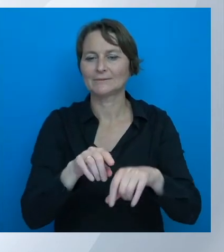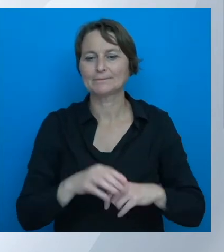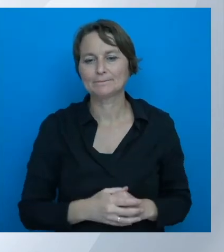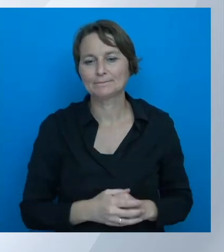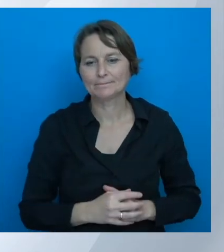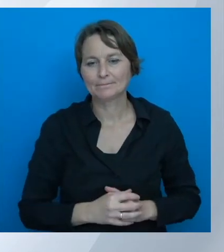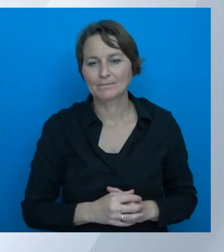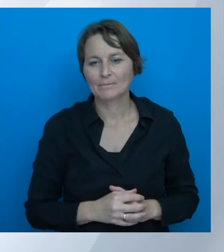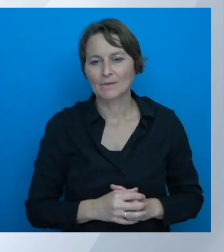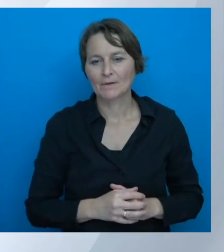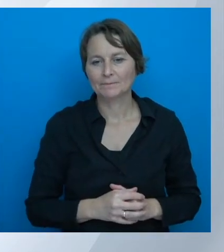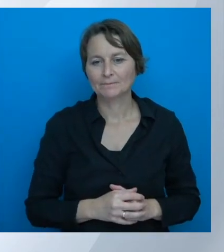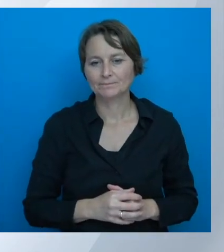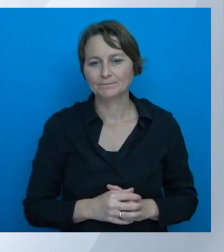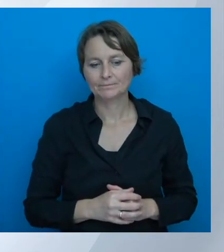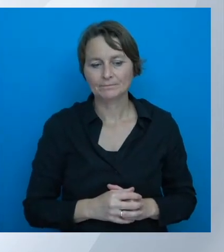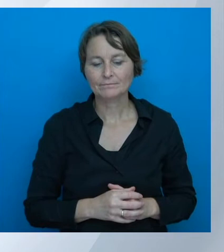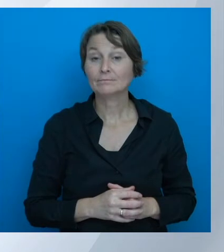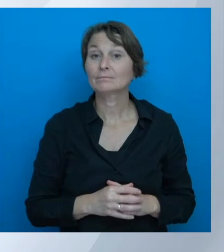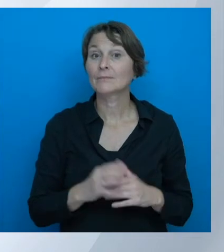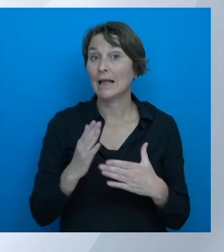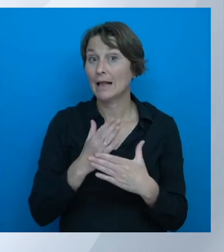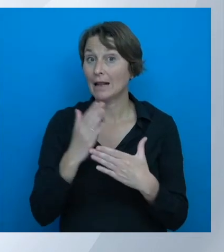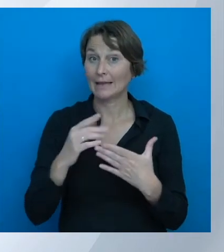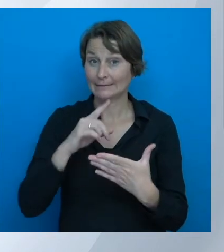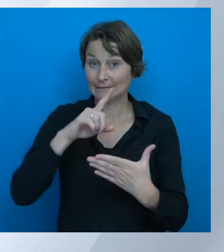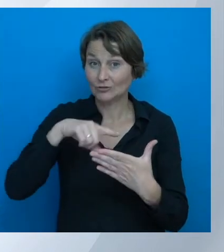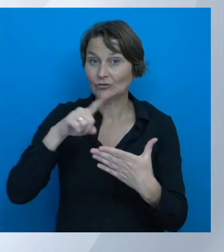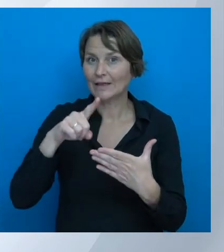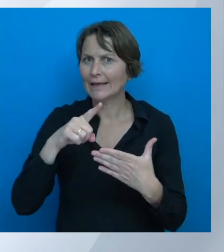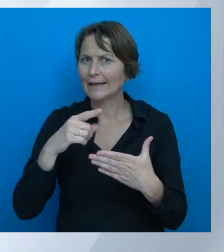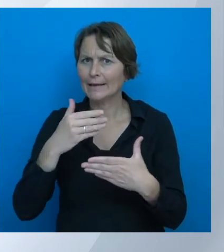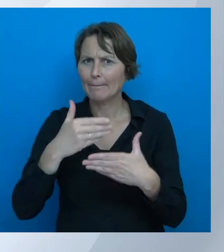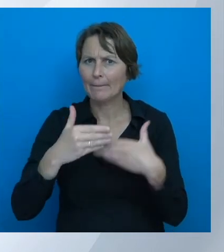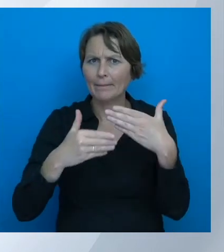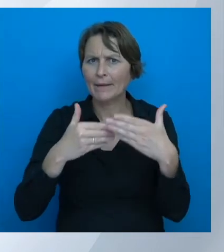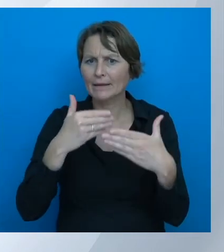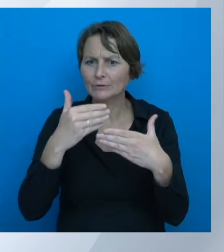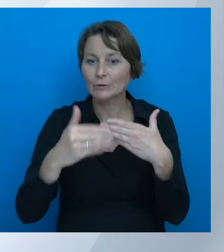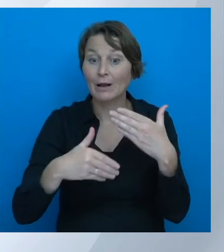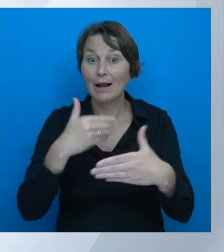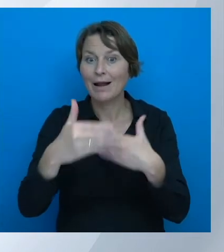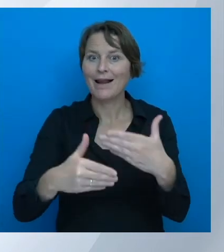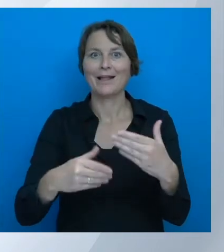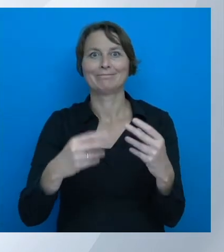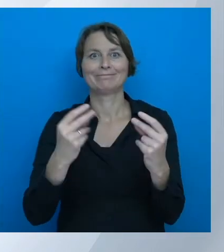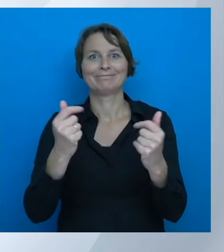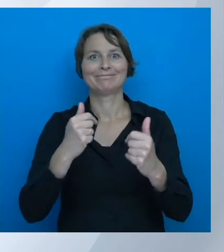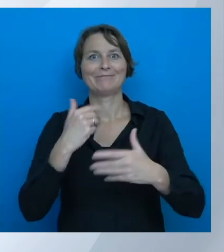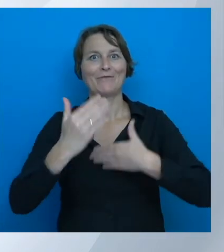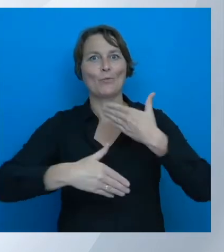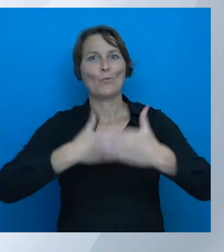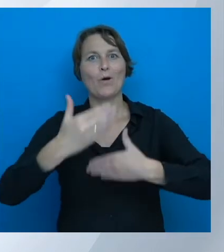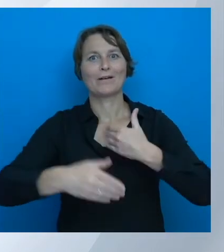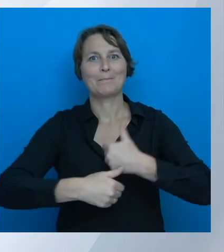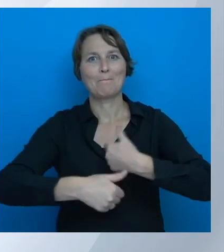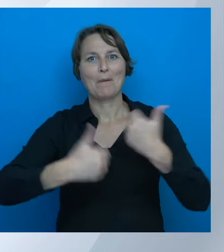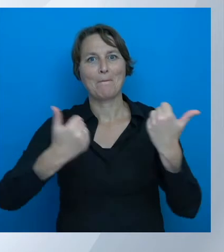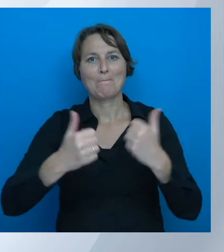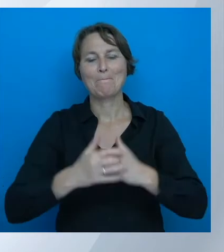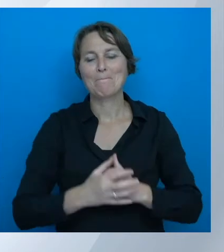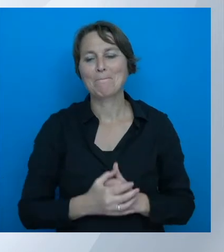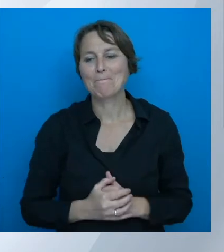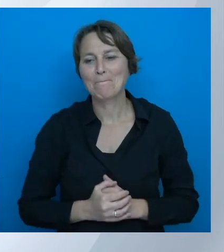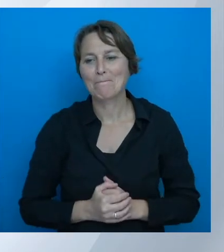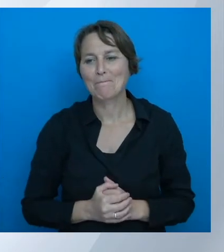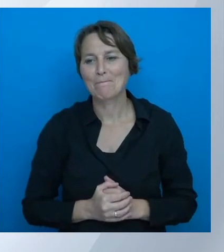Now, last check to make sure that it builds, make sure I've not done anything wrong again. Yay, look at that, it works. And push this up